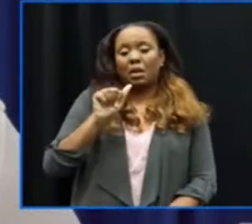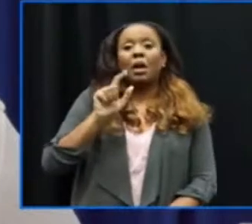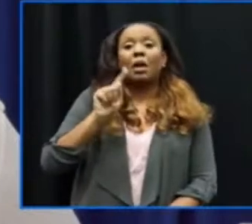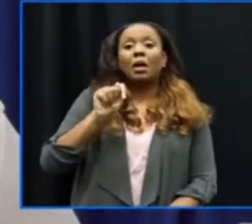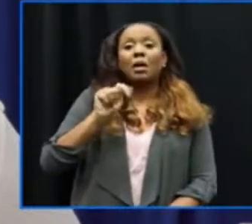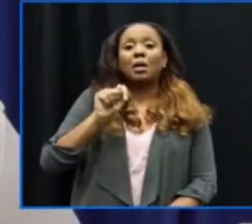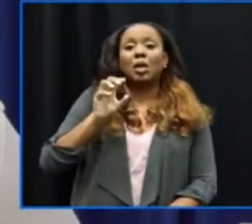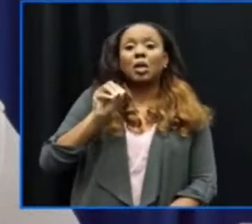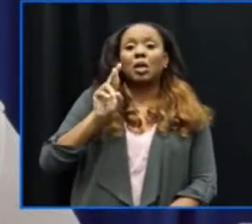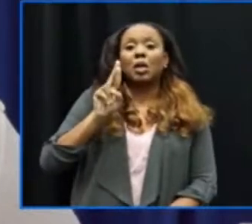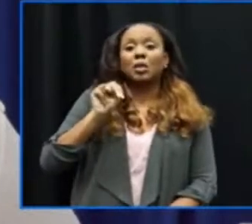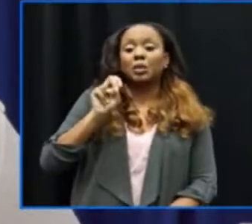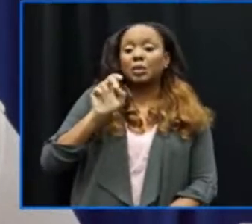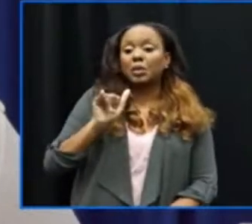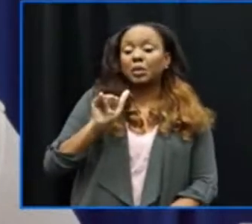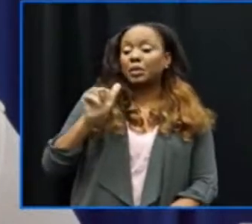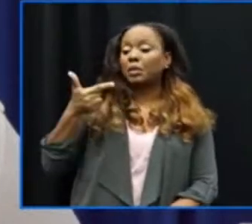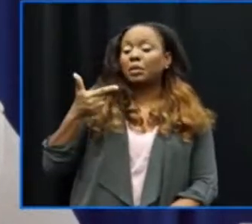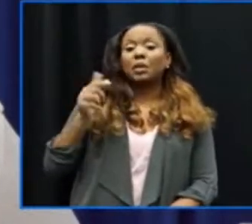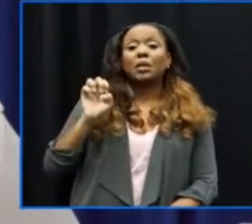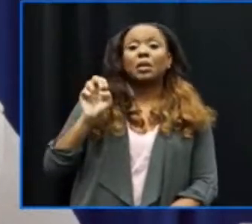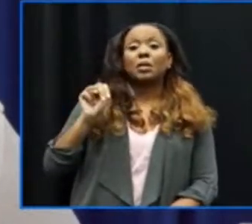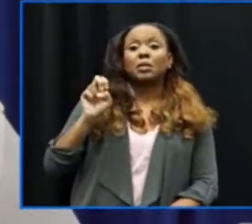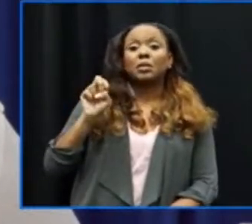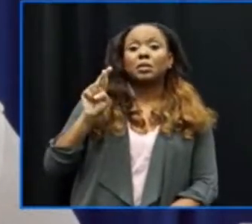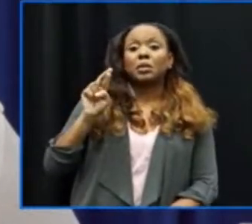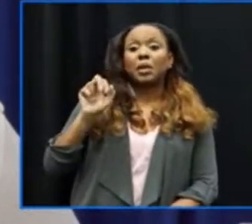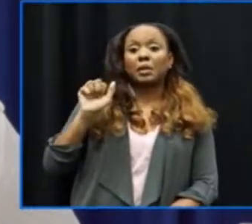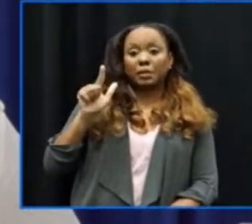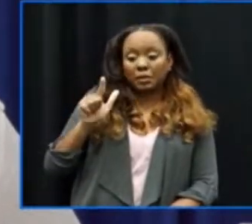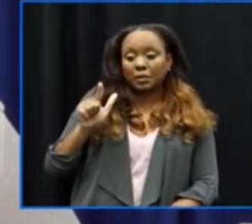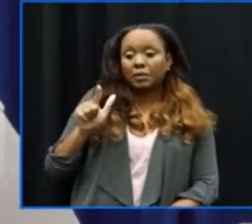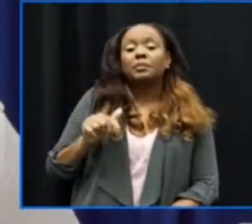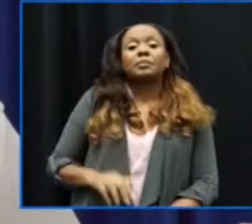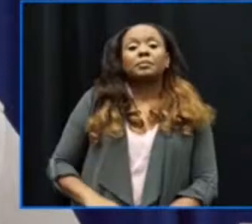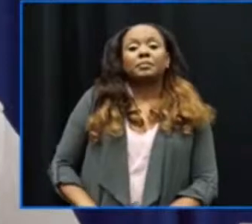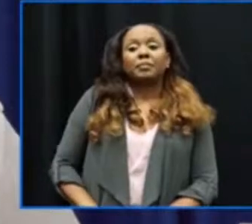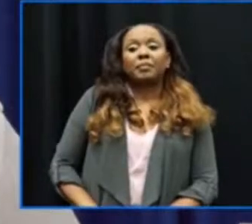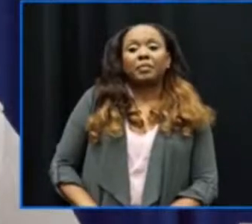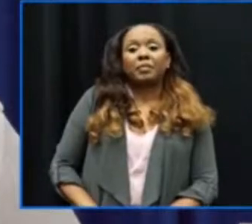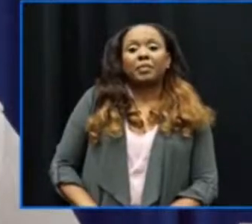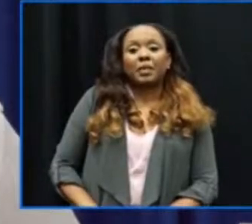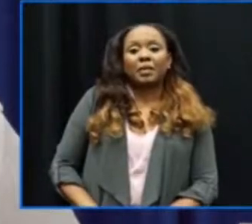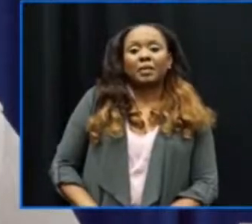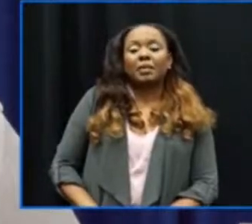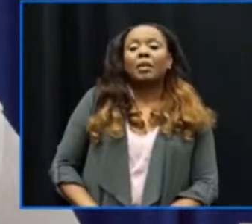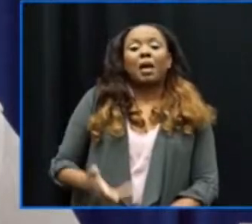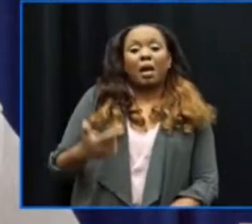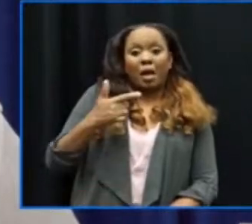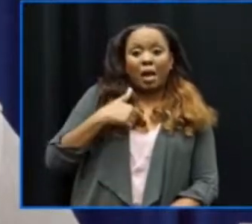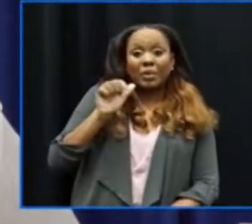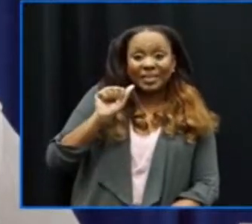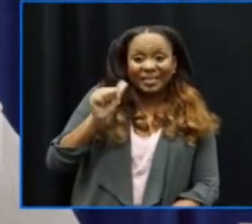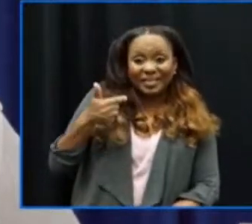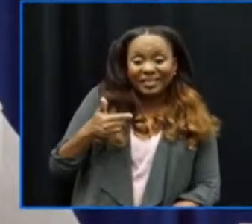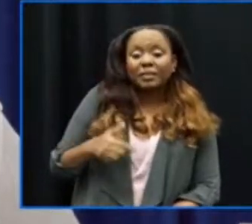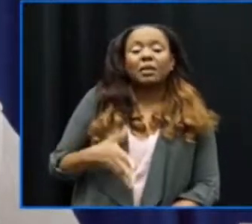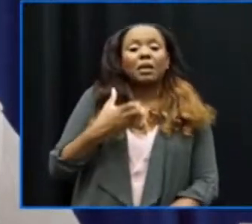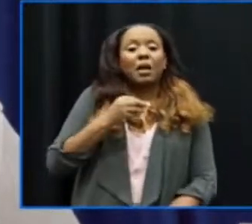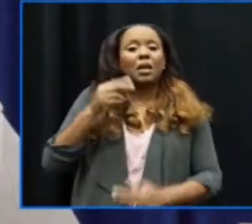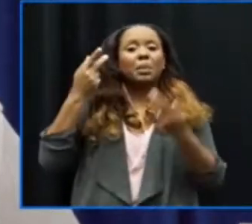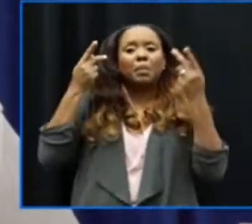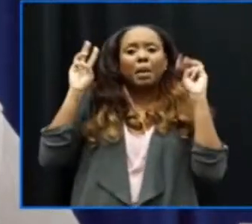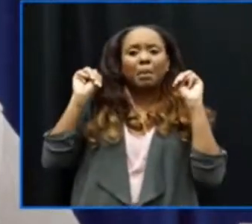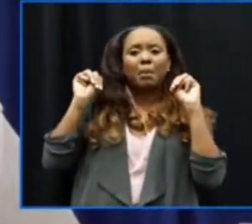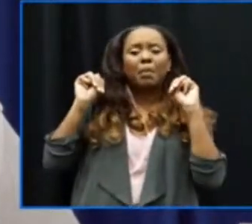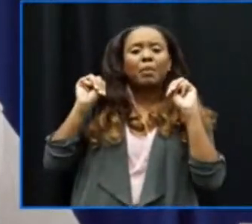Arthur, led a team of people with the National Insurance Board in order to be able to talk the country through the